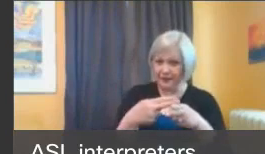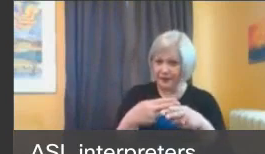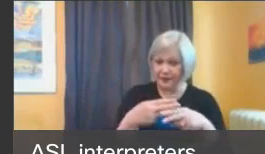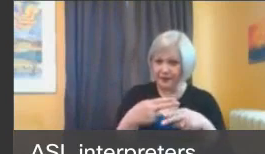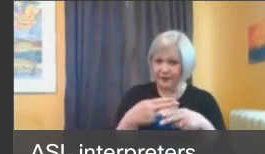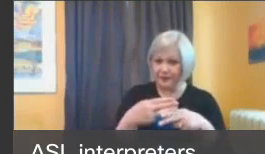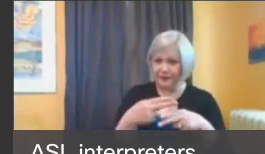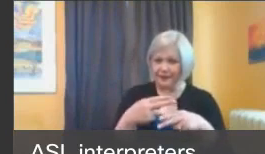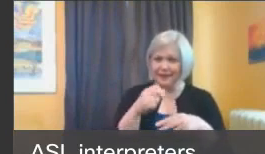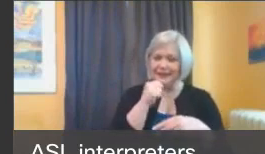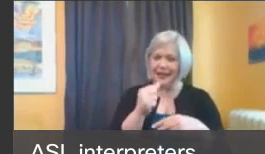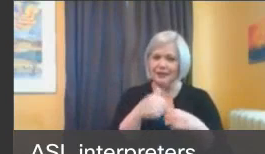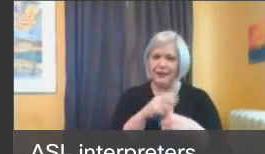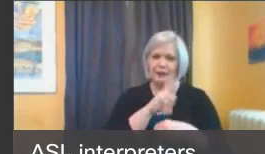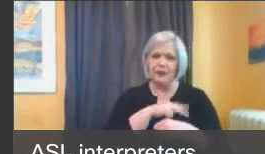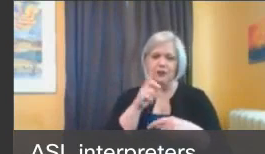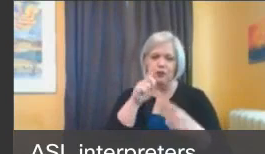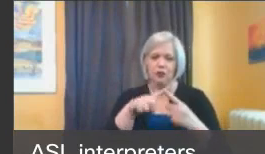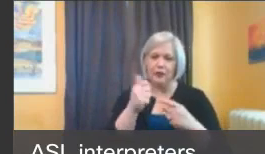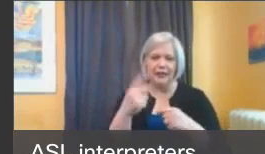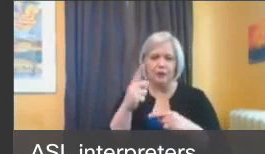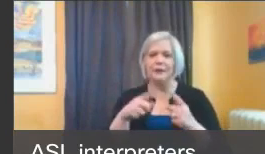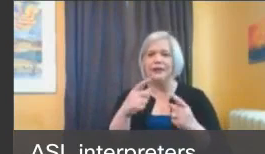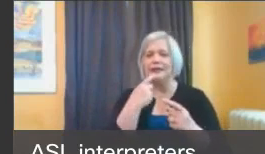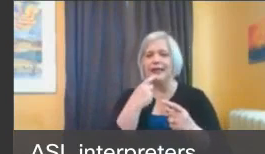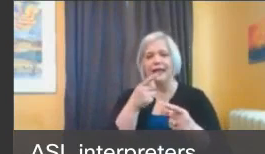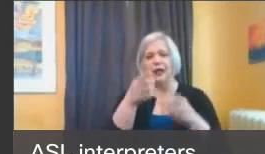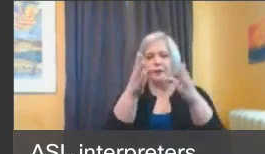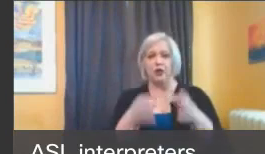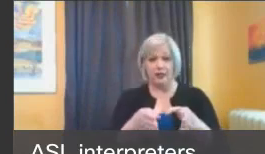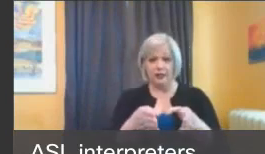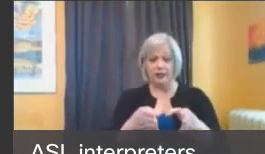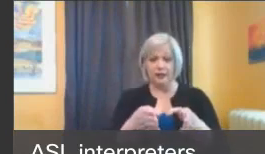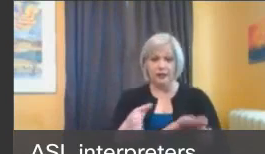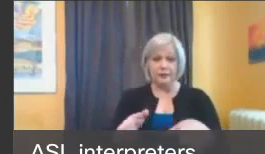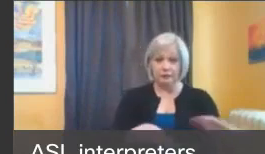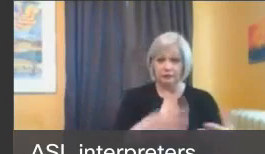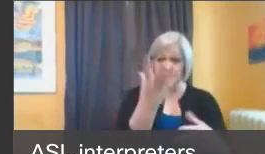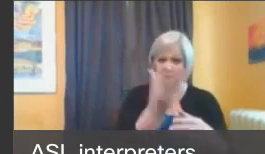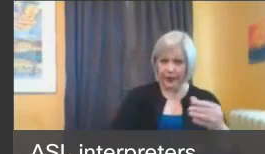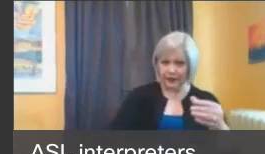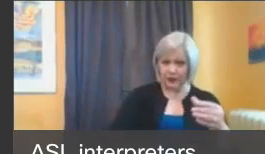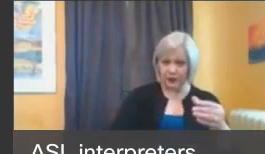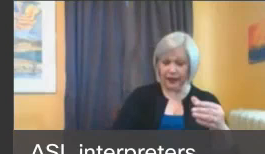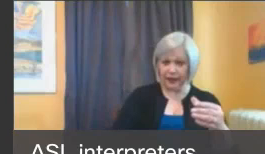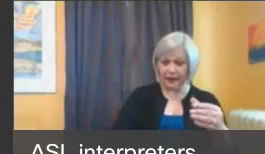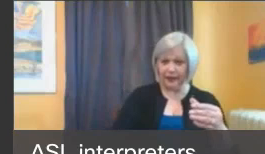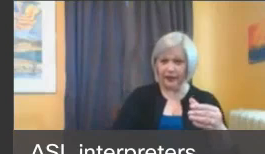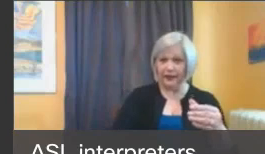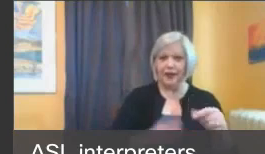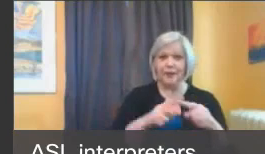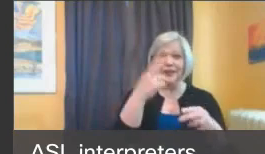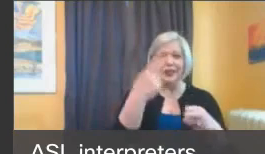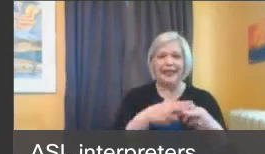and not to make this, you know, personal to anybody, but to say an individual passes away and they have a very common